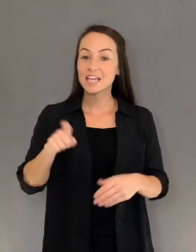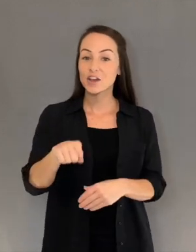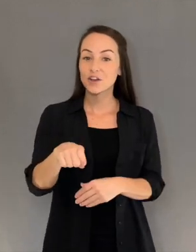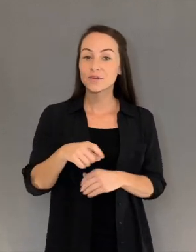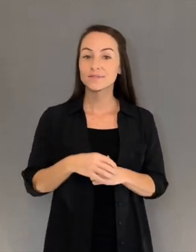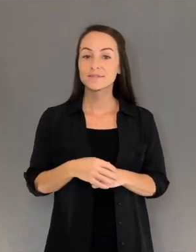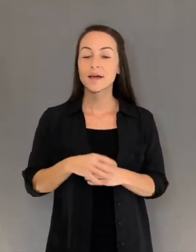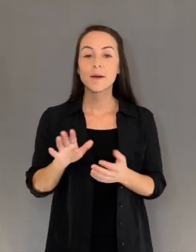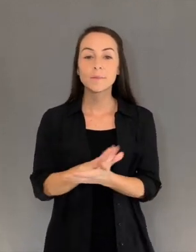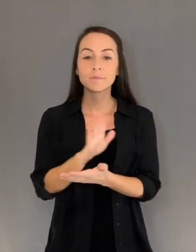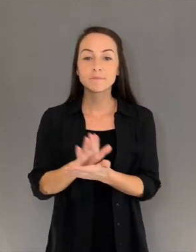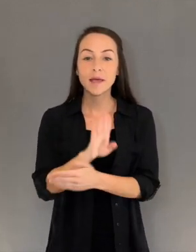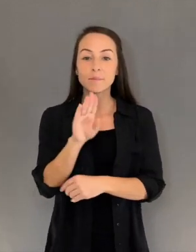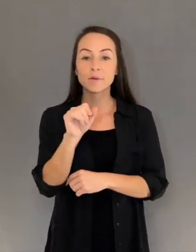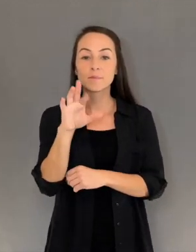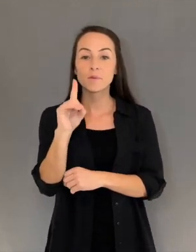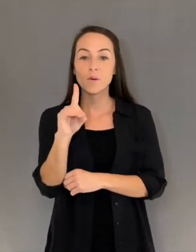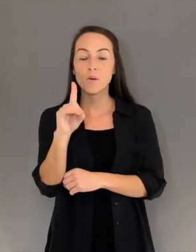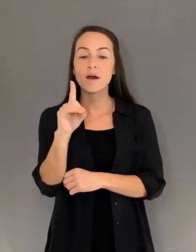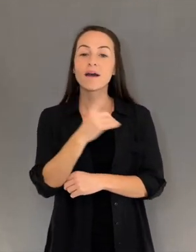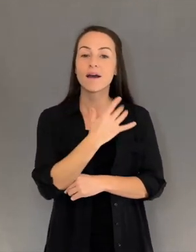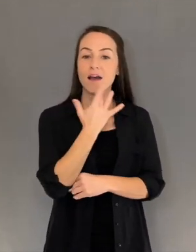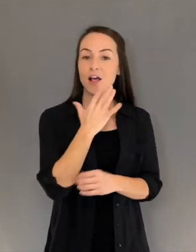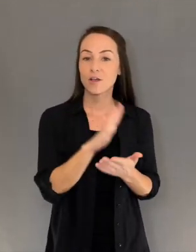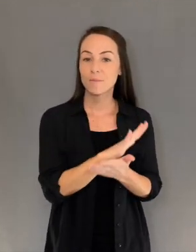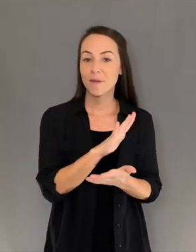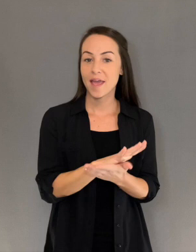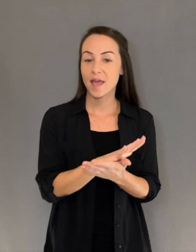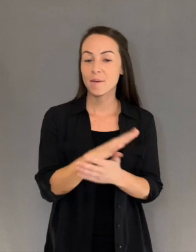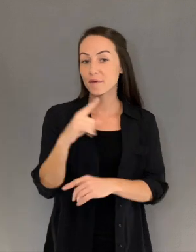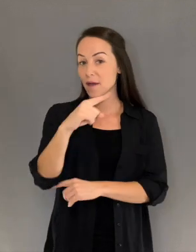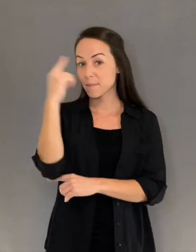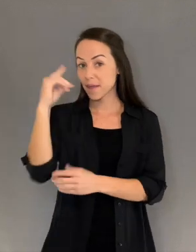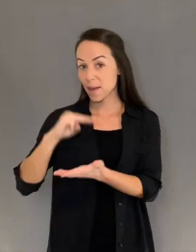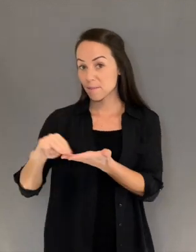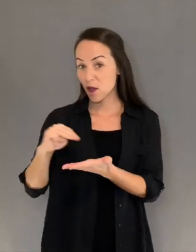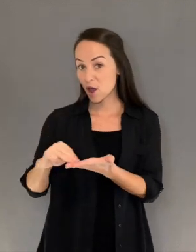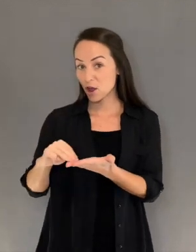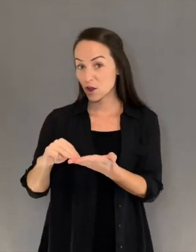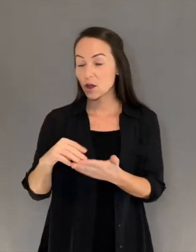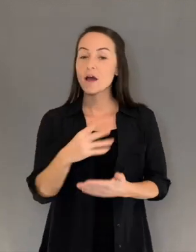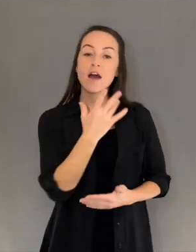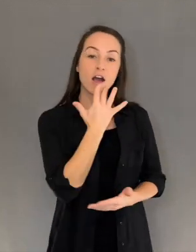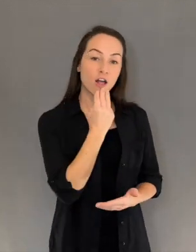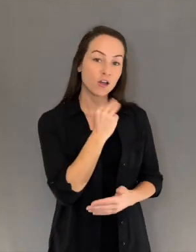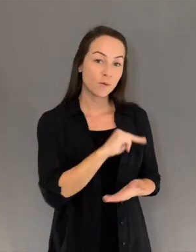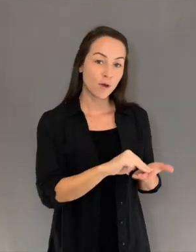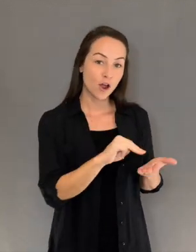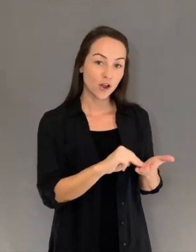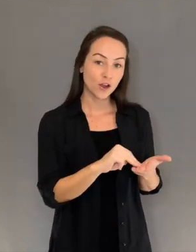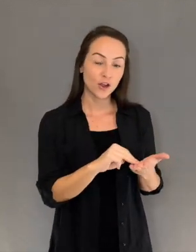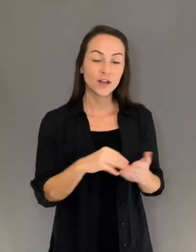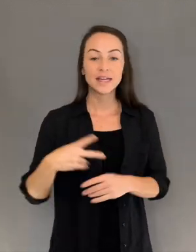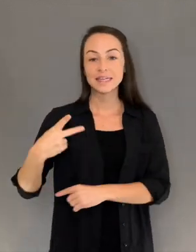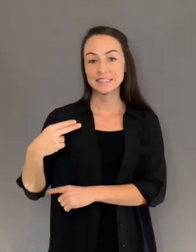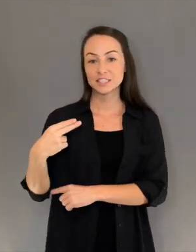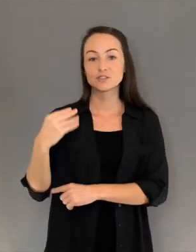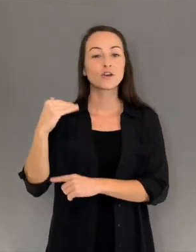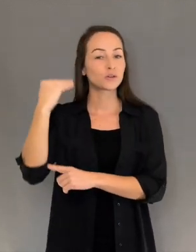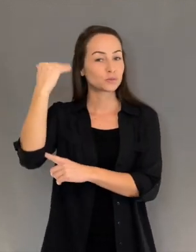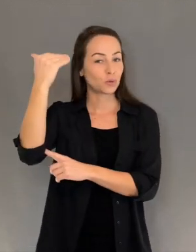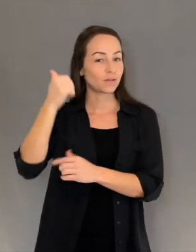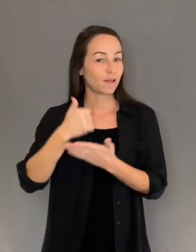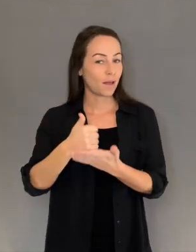Materials: paperboard, construction paper, black permanent marker, markers, scissors to use with a grown-up's help.